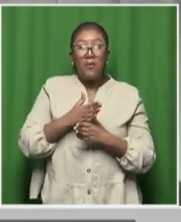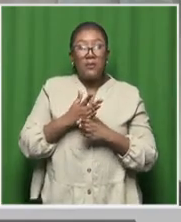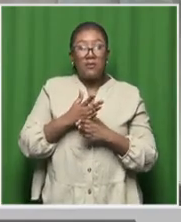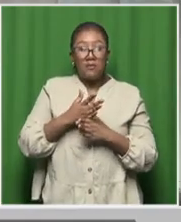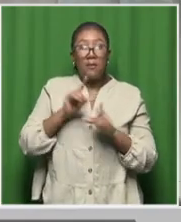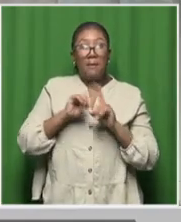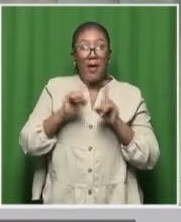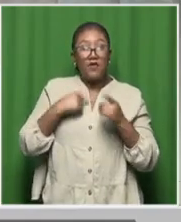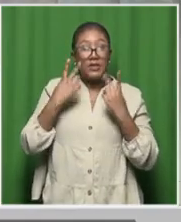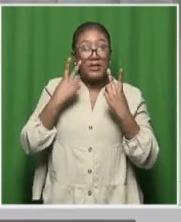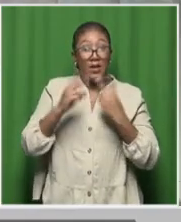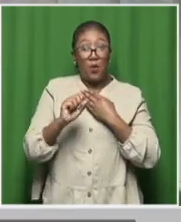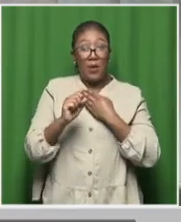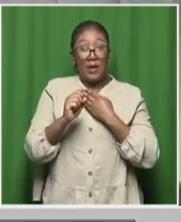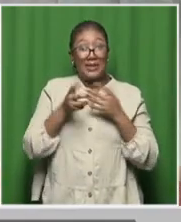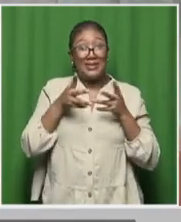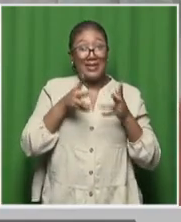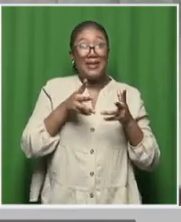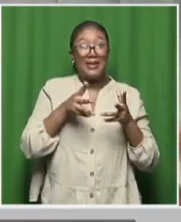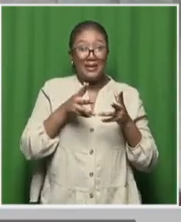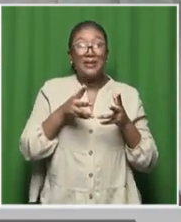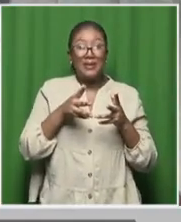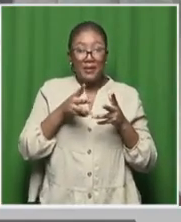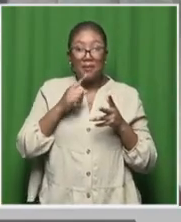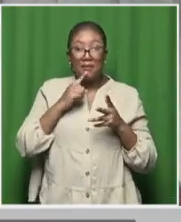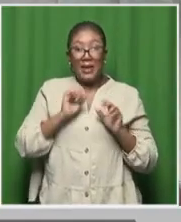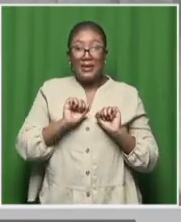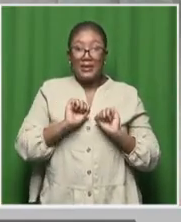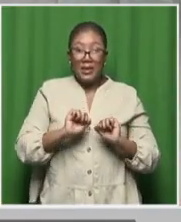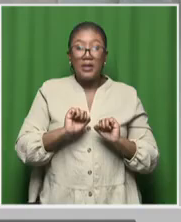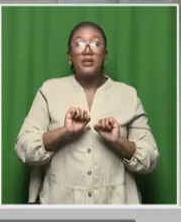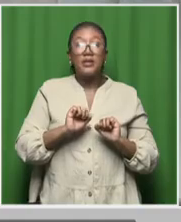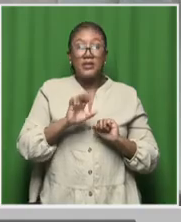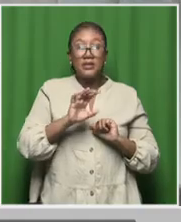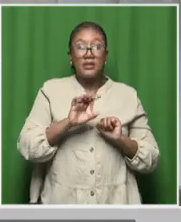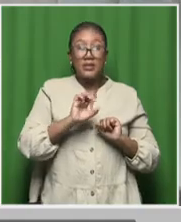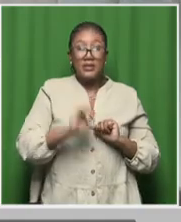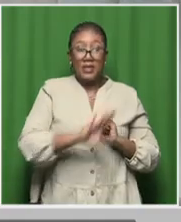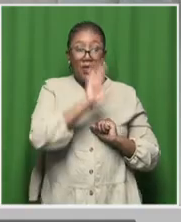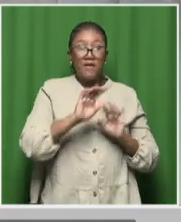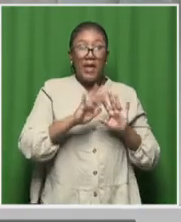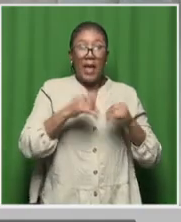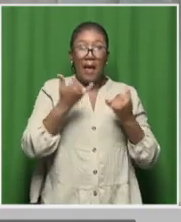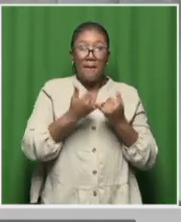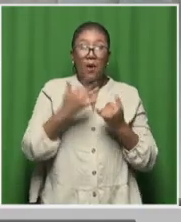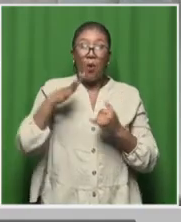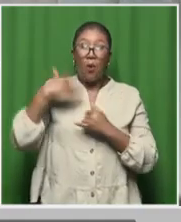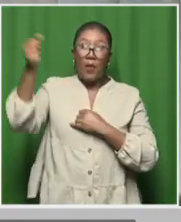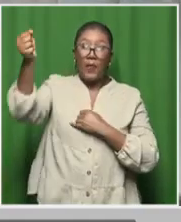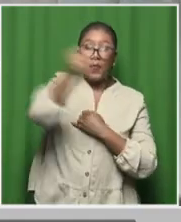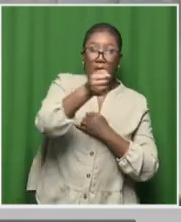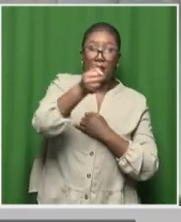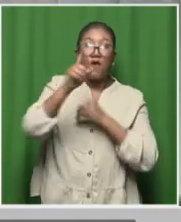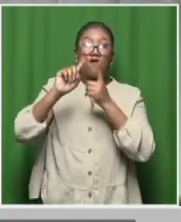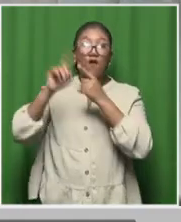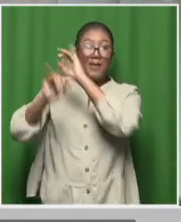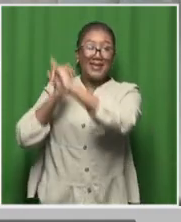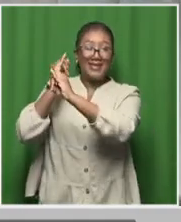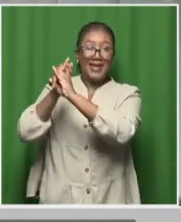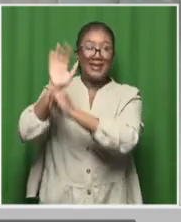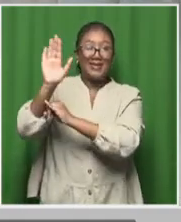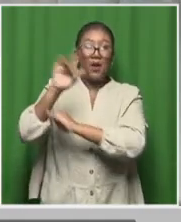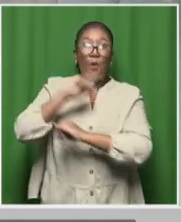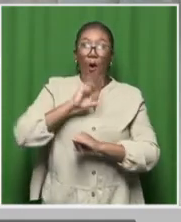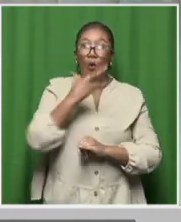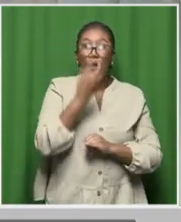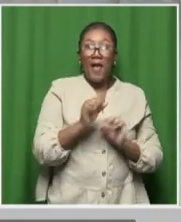the moment the moment that happens a lot of local talent then starts going outside and again with the same problem where you know